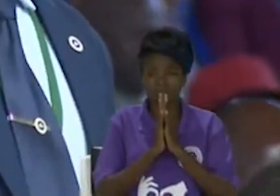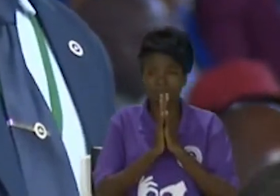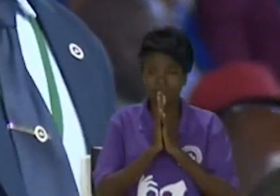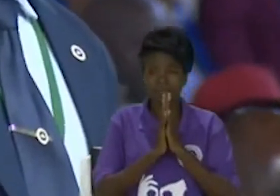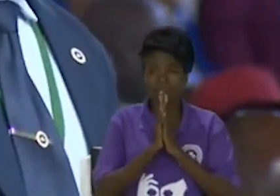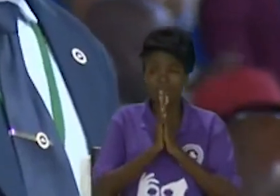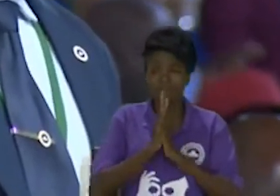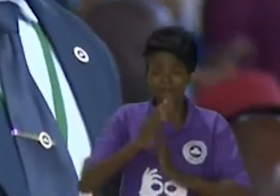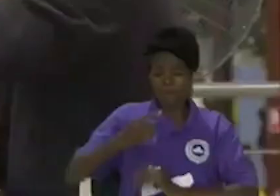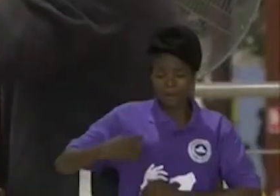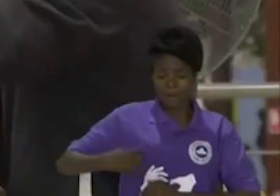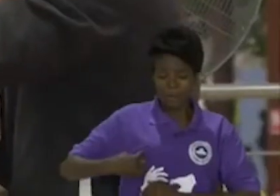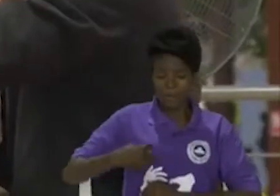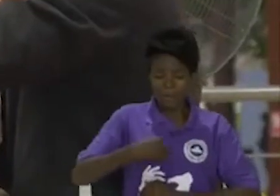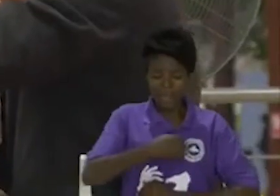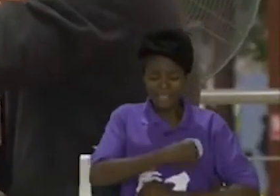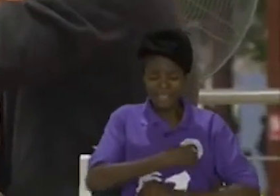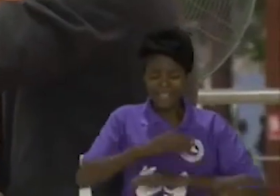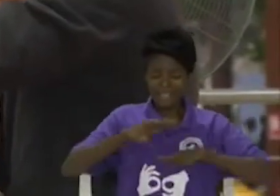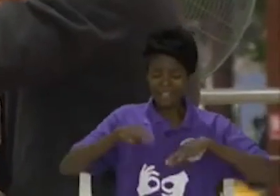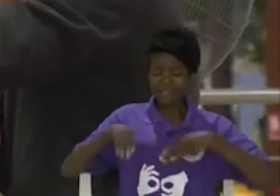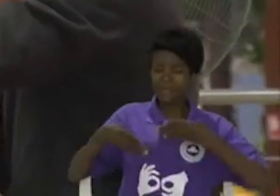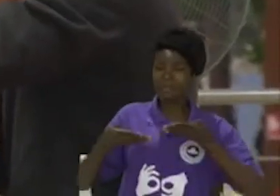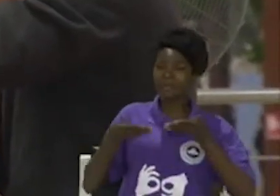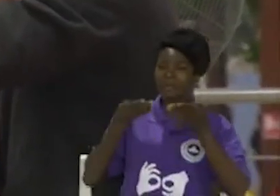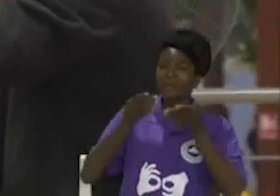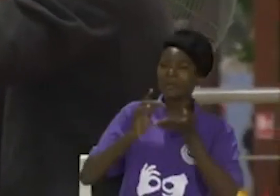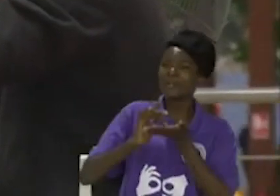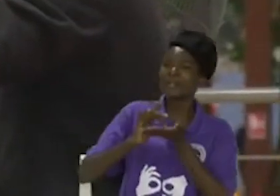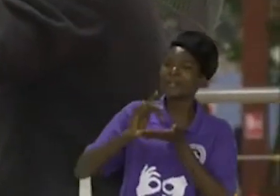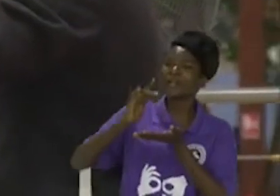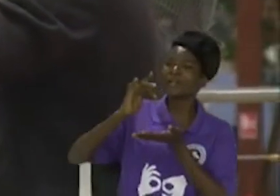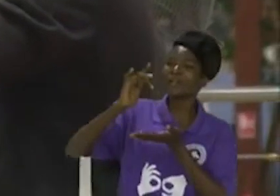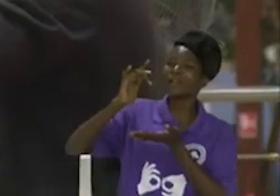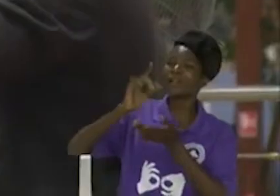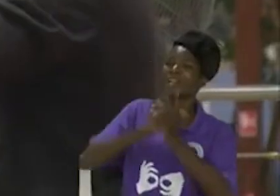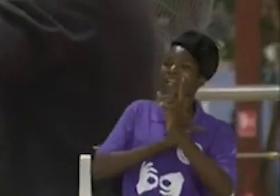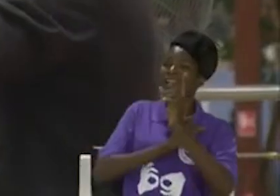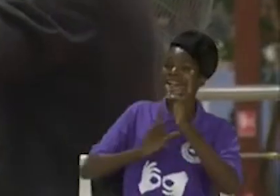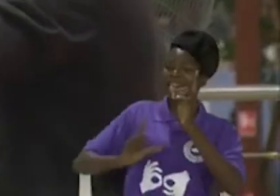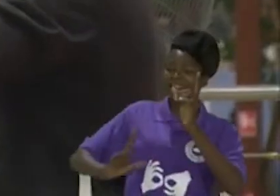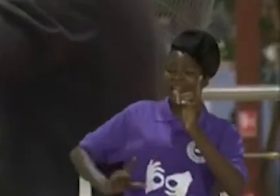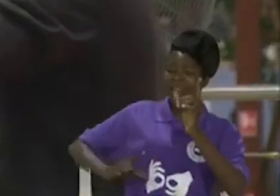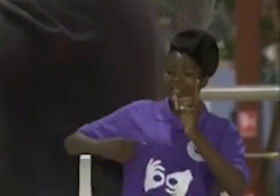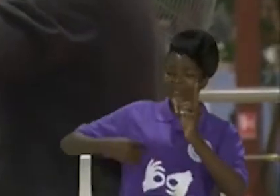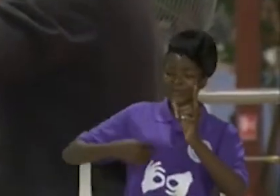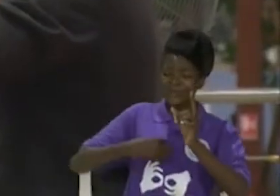We give you glory, Lord, as we